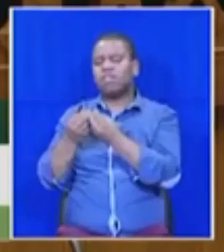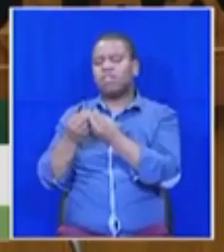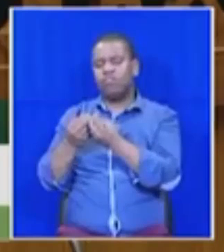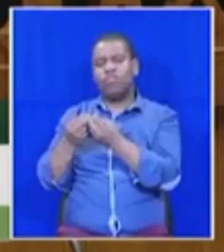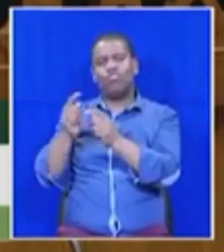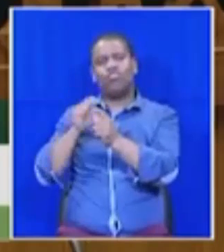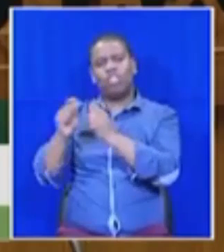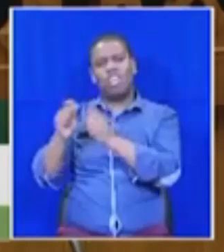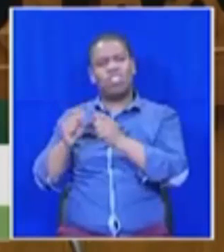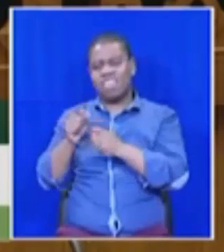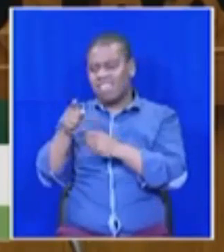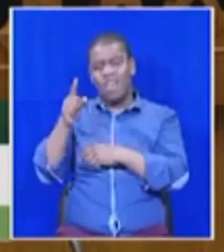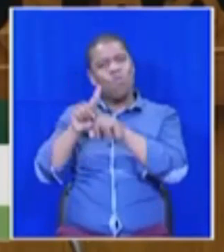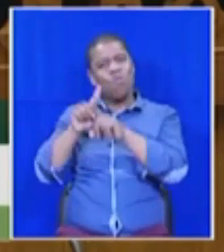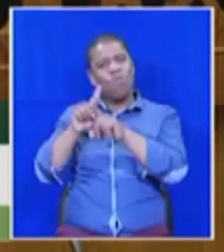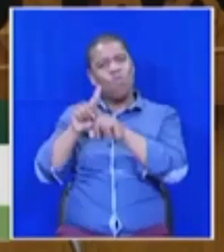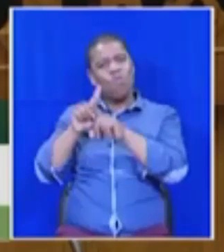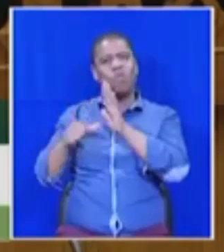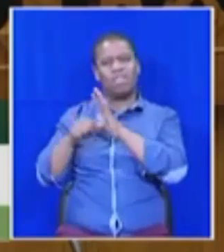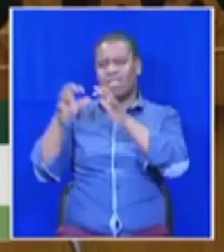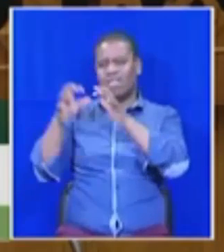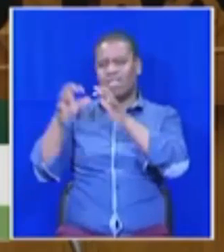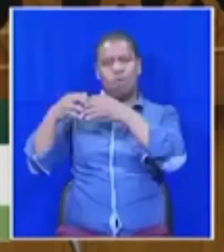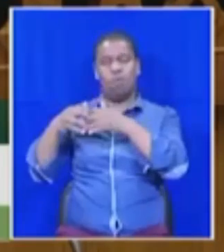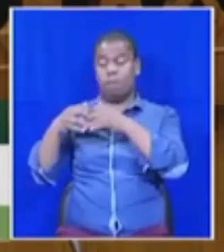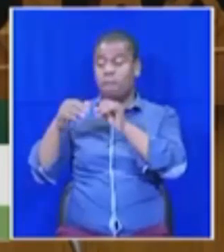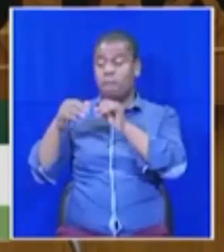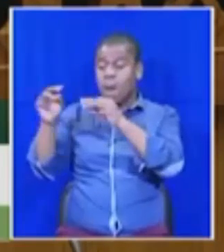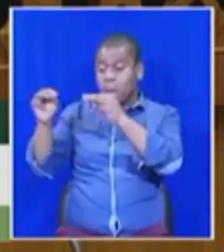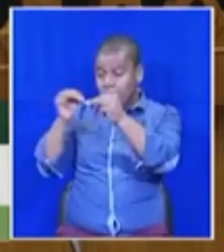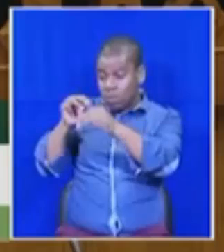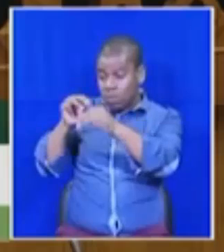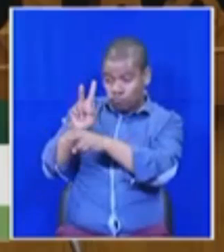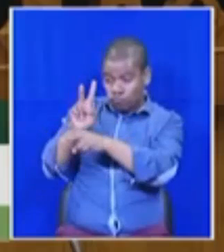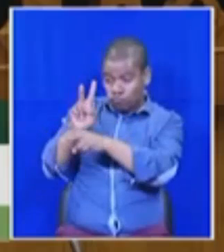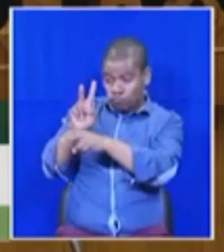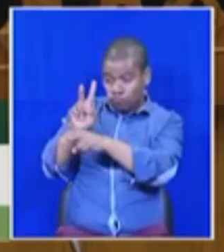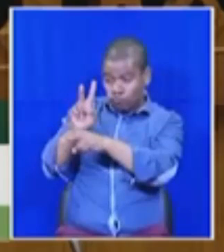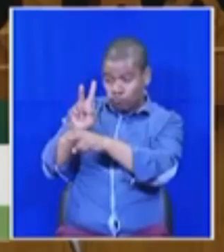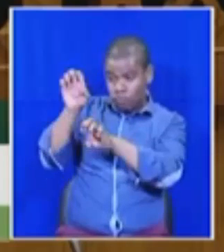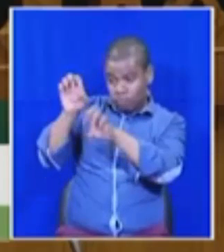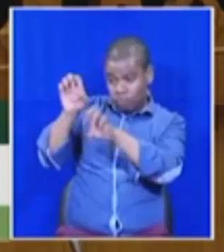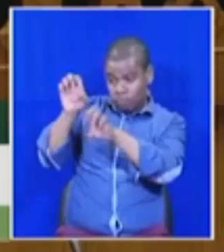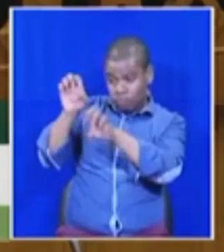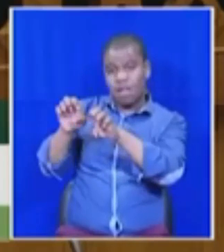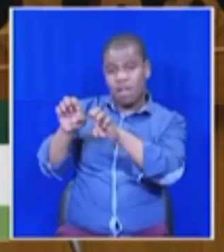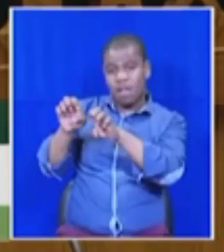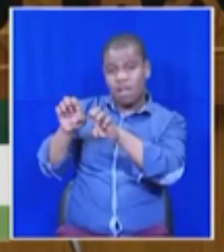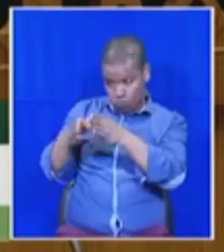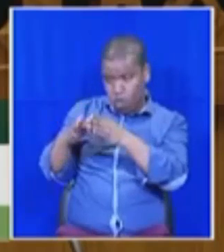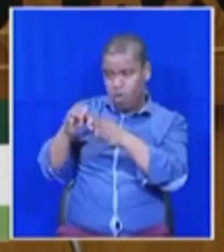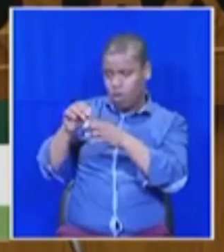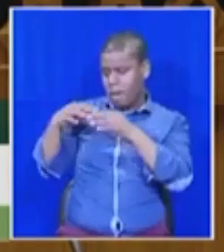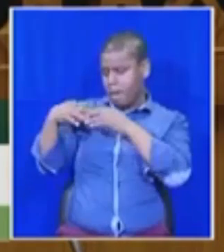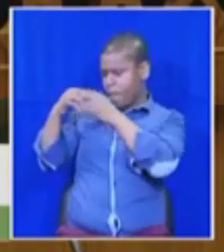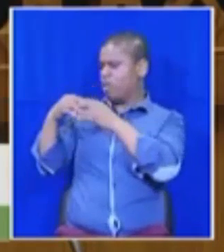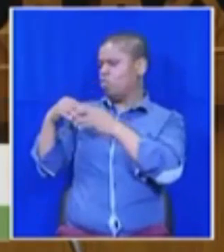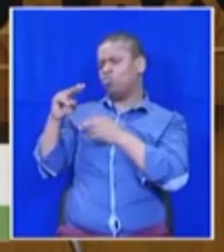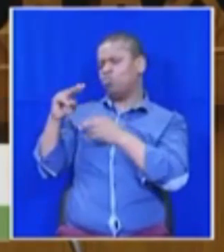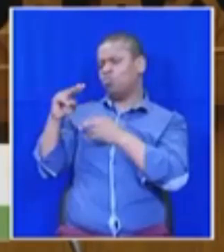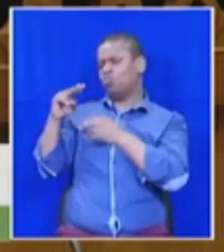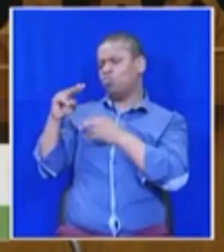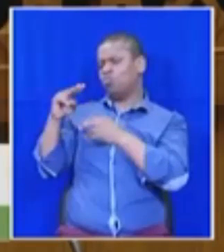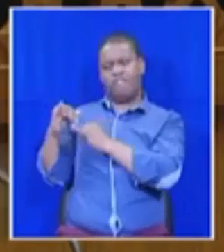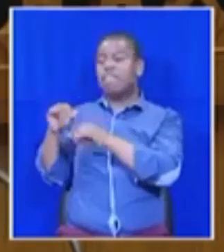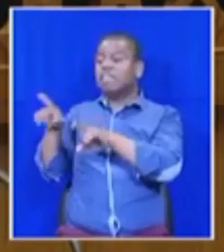simply unnecessary. The Management Performance Assessment tool, launched in 2011, still cannot